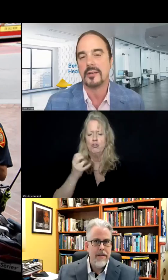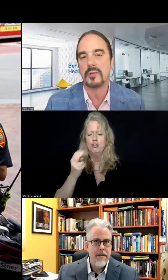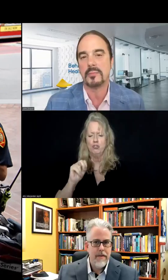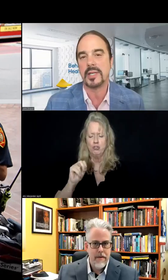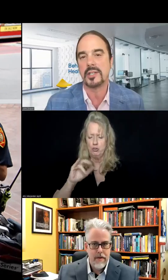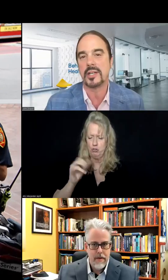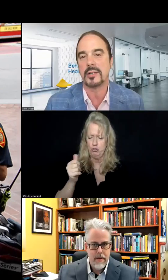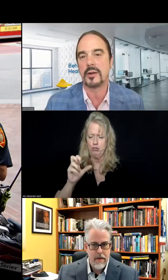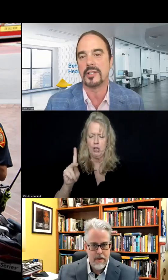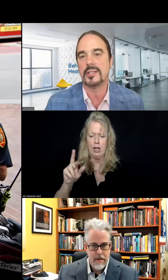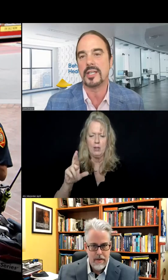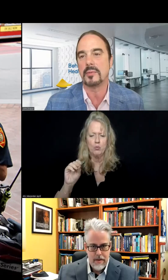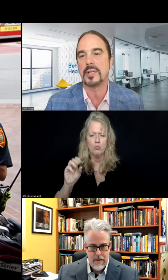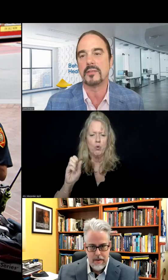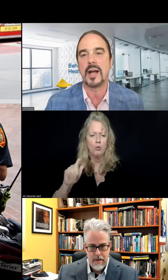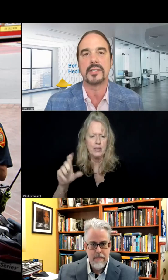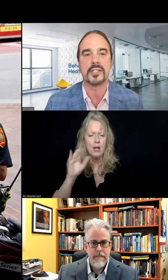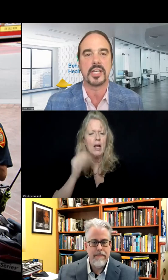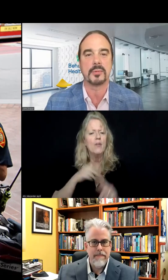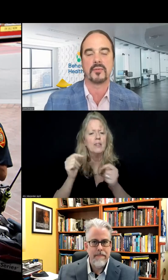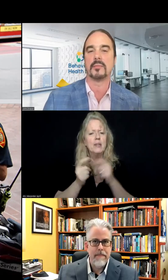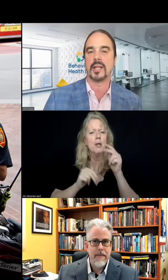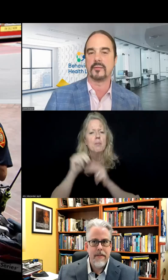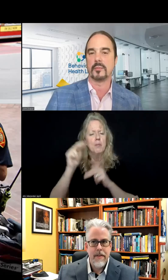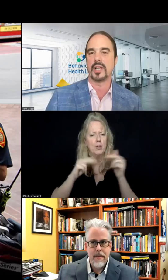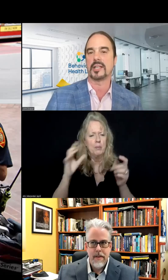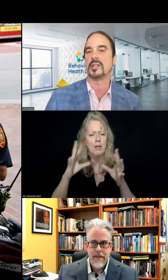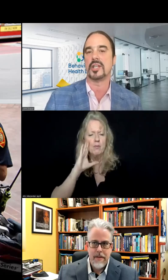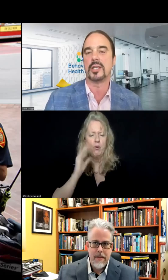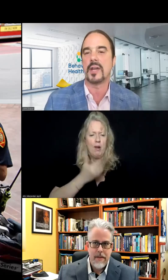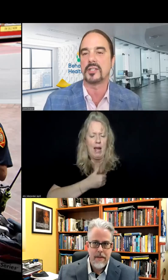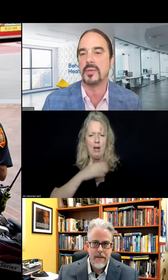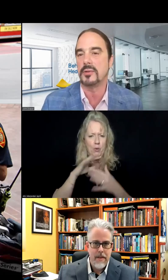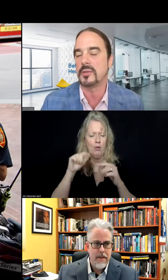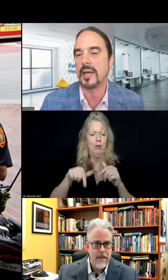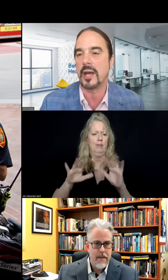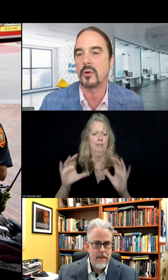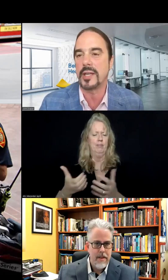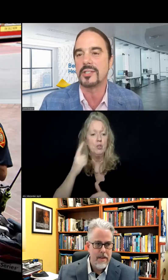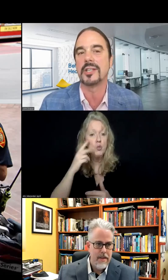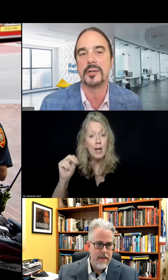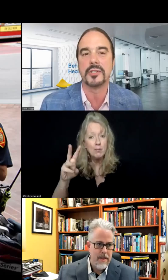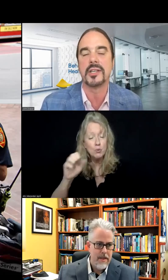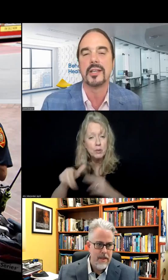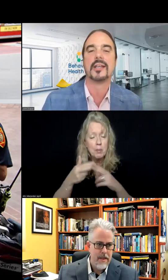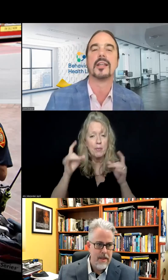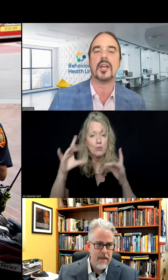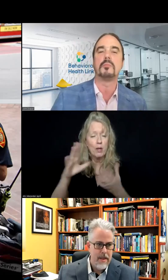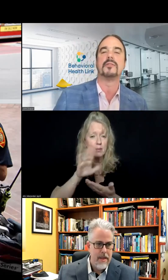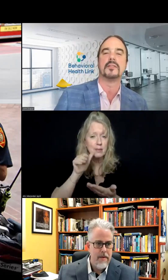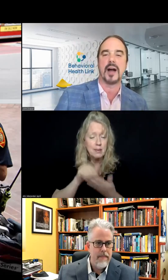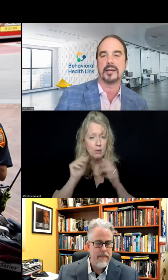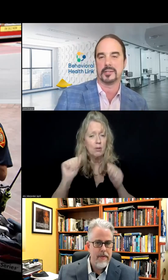consulted with our BHL R&D team on building a violence assessment for our platform. Jack, you've got some news about how crisis centers